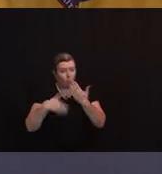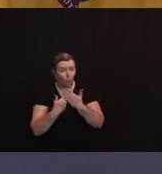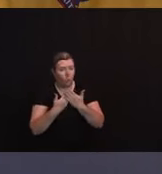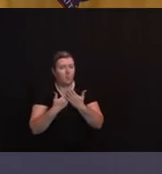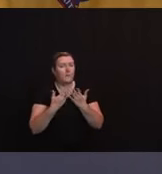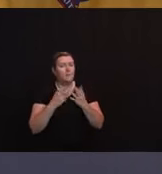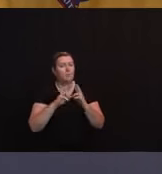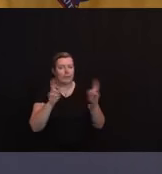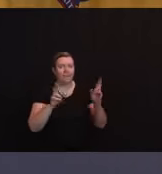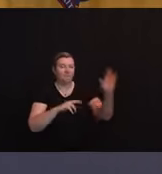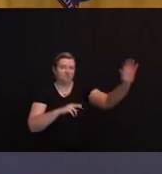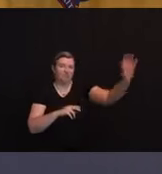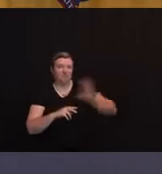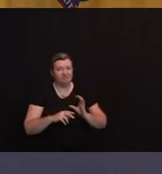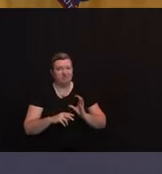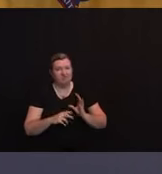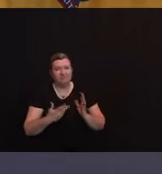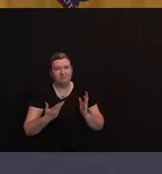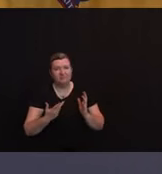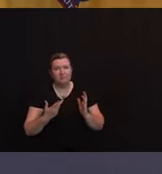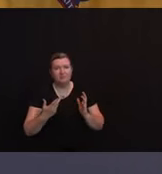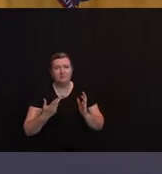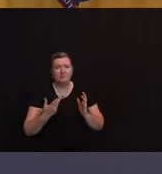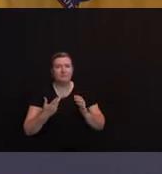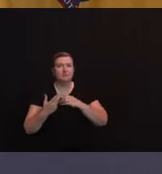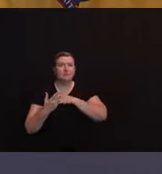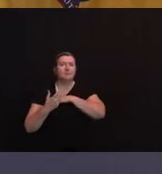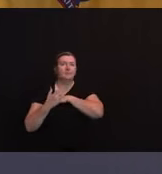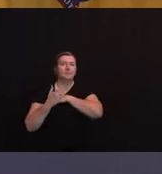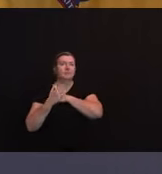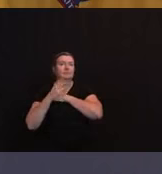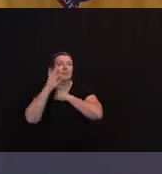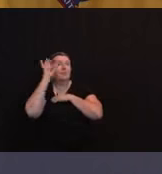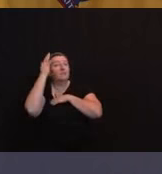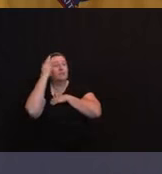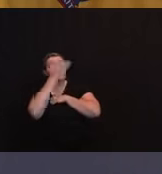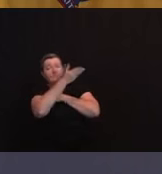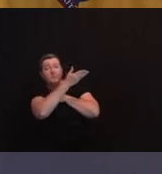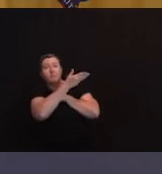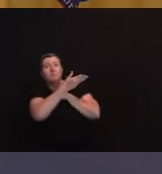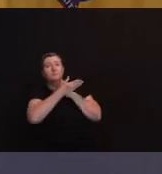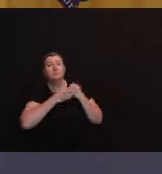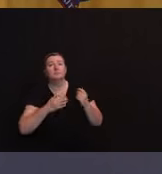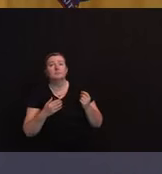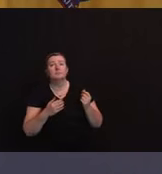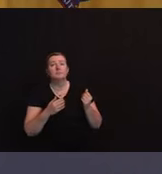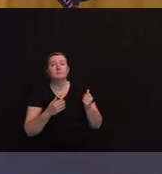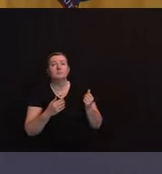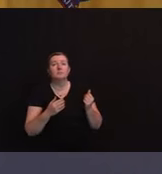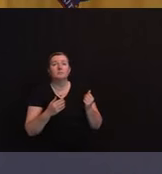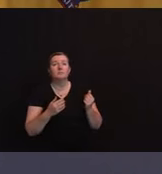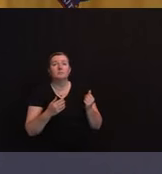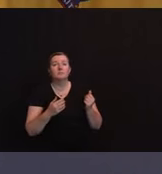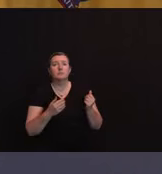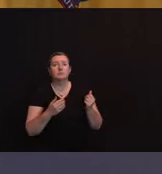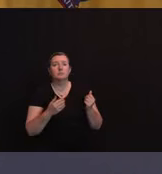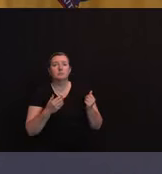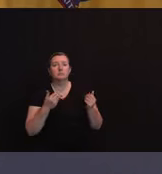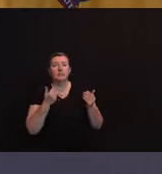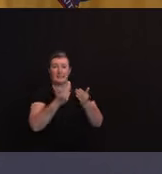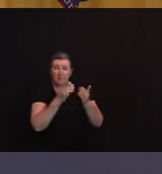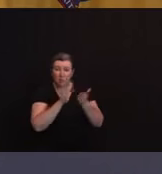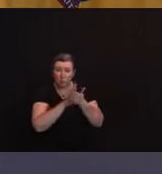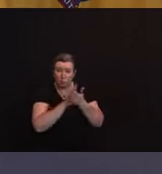school funding? And I'll put aside for a minute that we need money. Ralph Caputo and I were back and forth today. He introduced a resolution